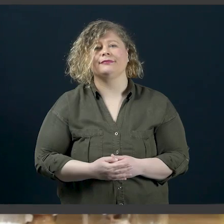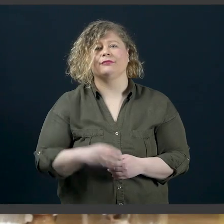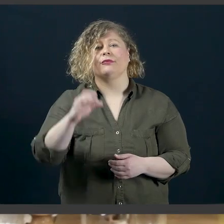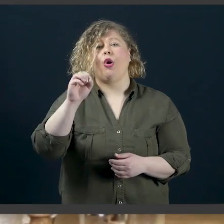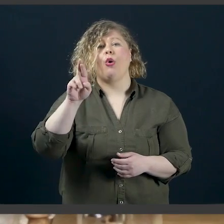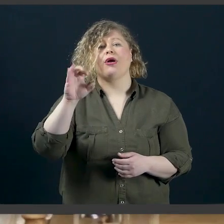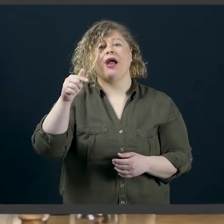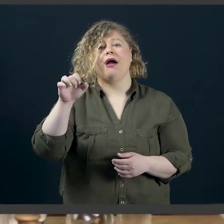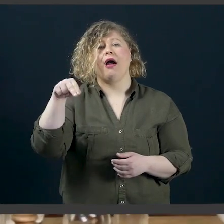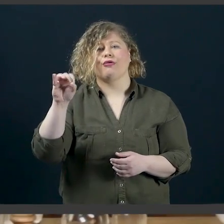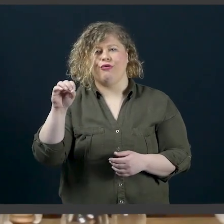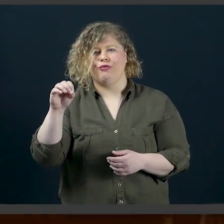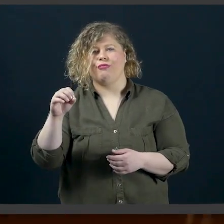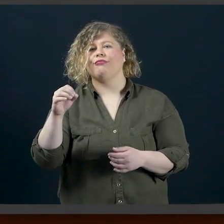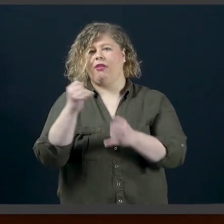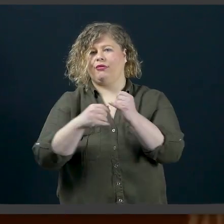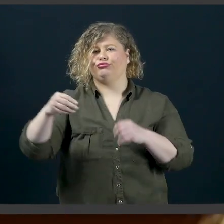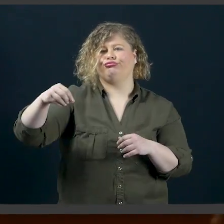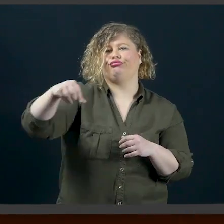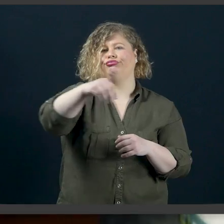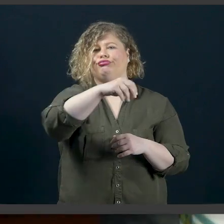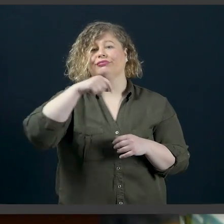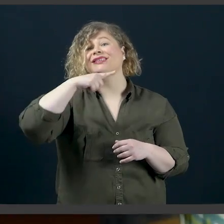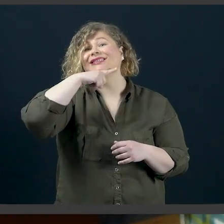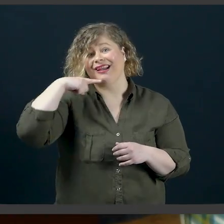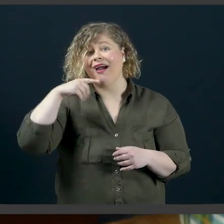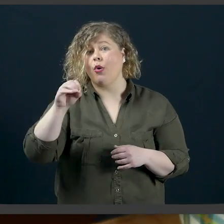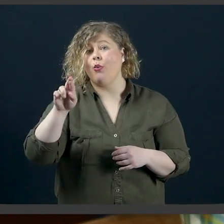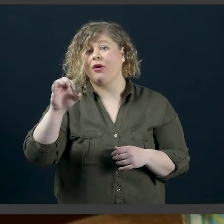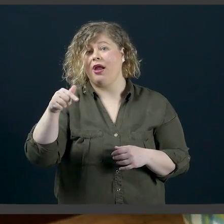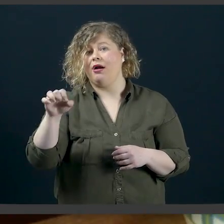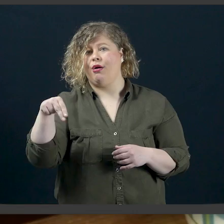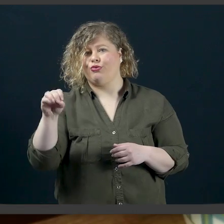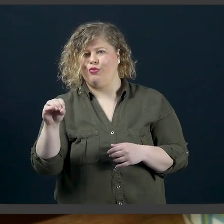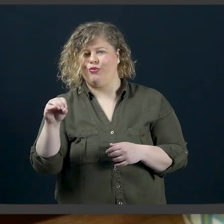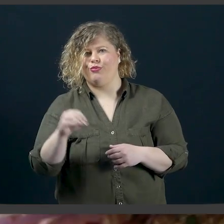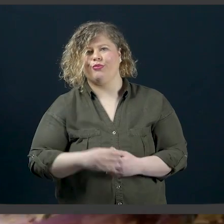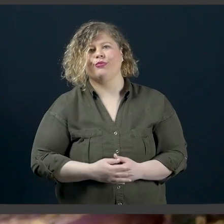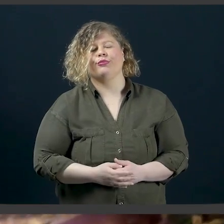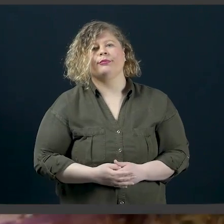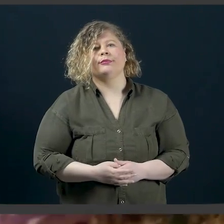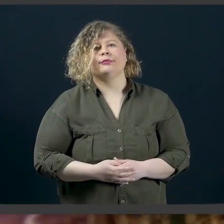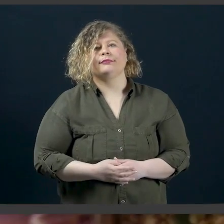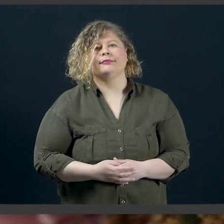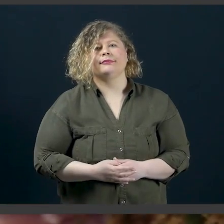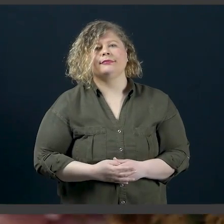need oregano, at least 1 tablespoon of dried oregano.